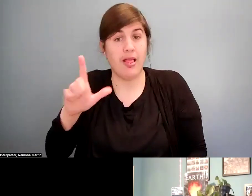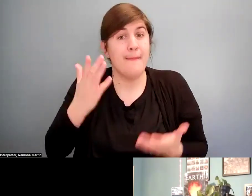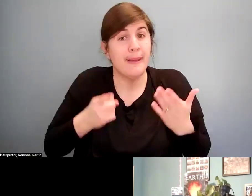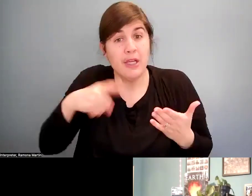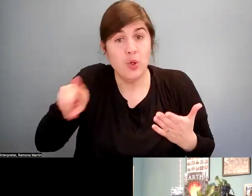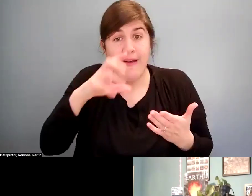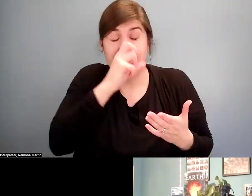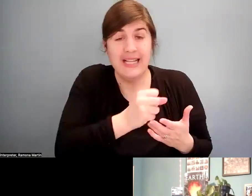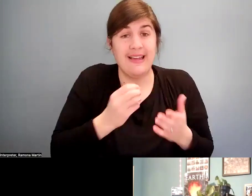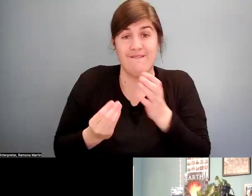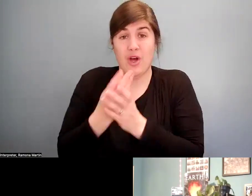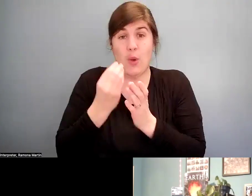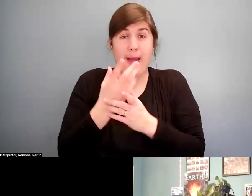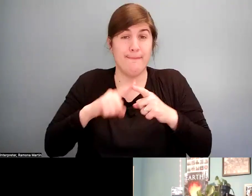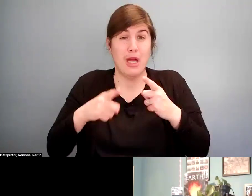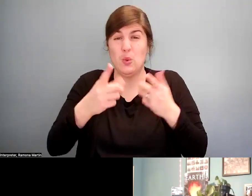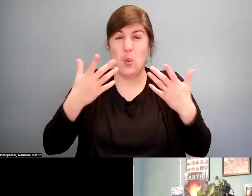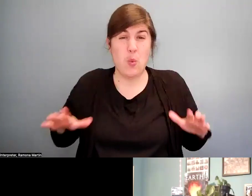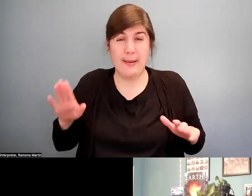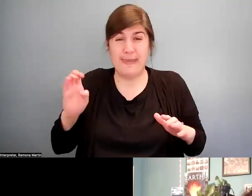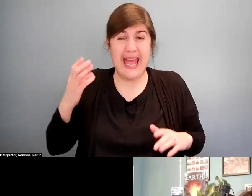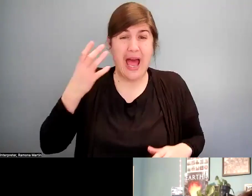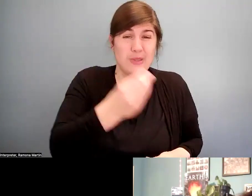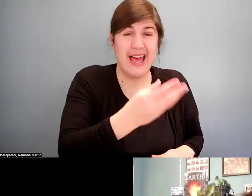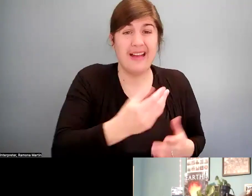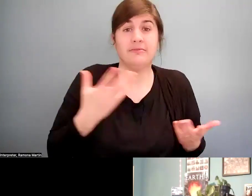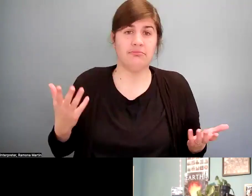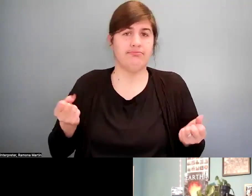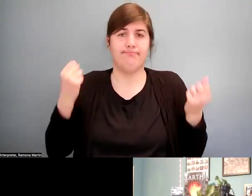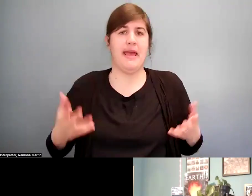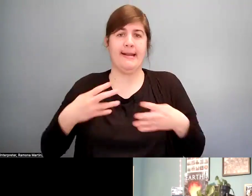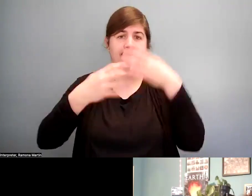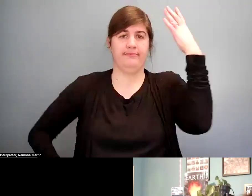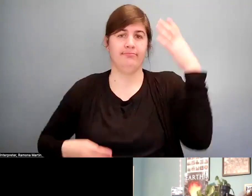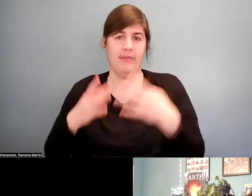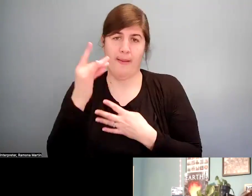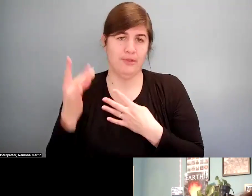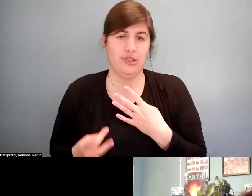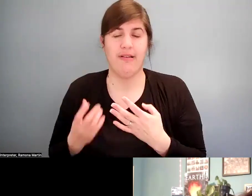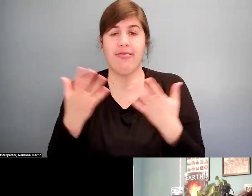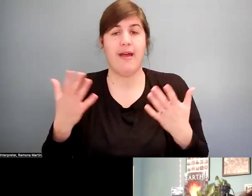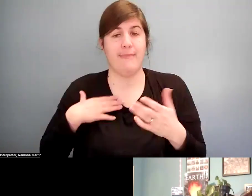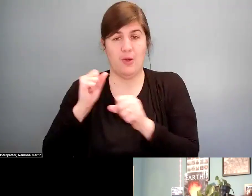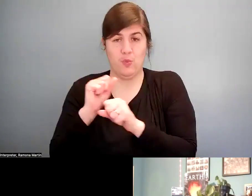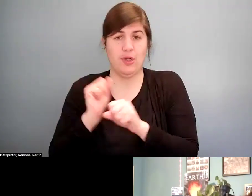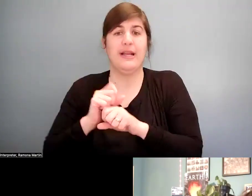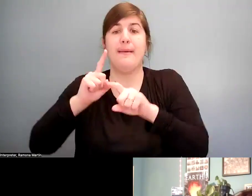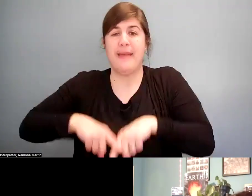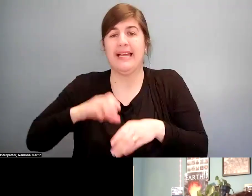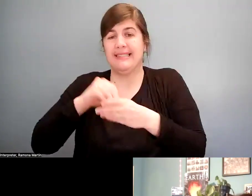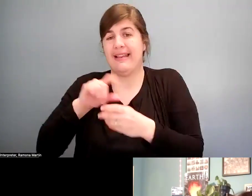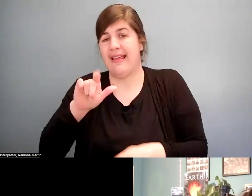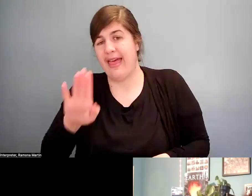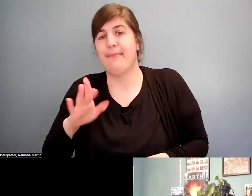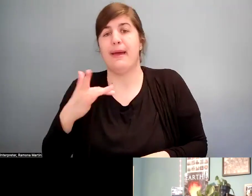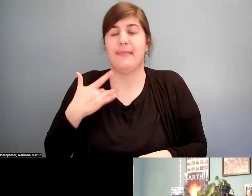but you don't actually want to be outdoors, there's lots of options for you. So a lot of my work is based in the lab, usually working